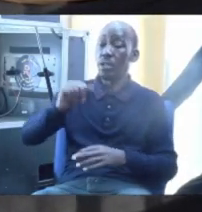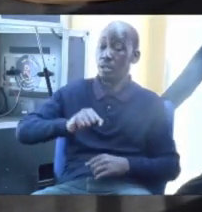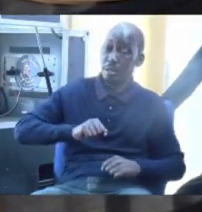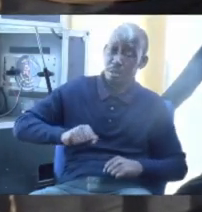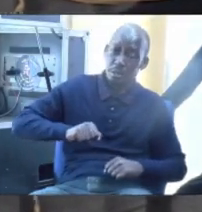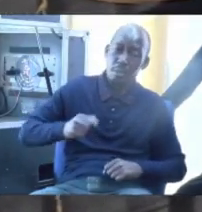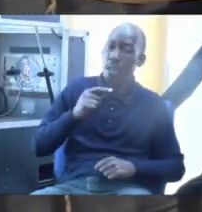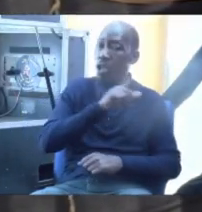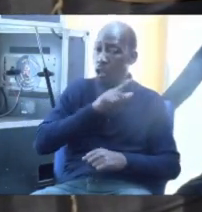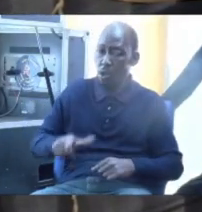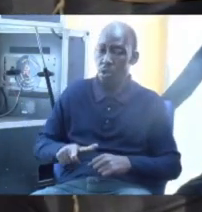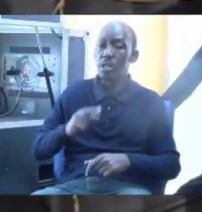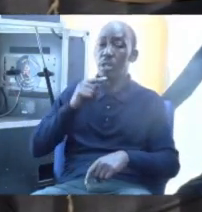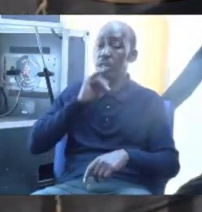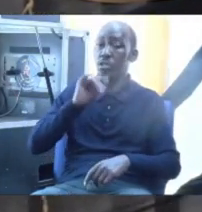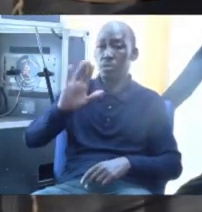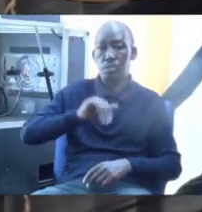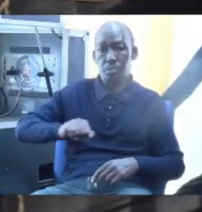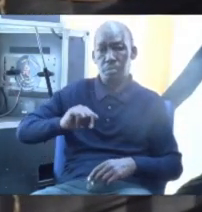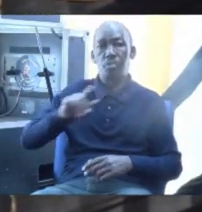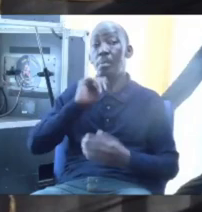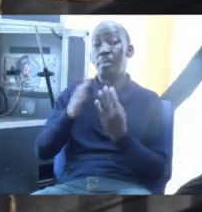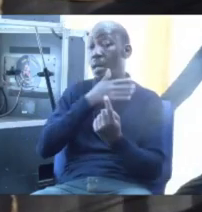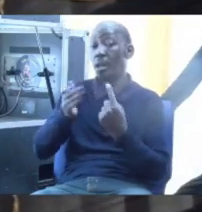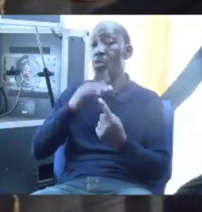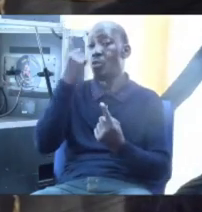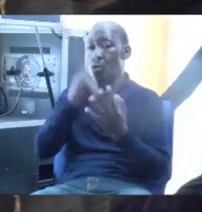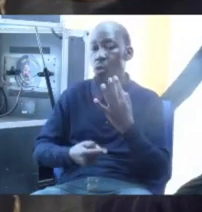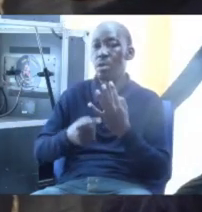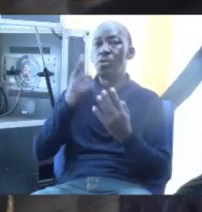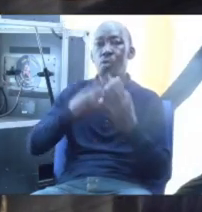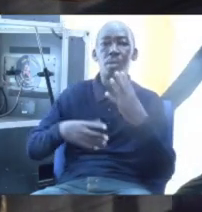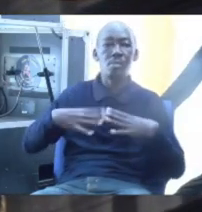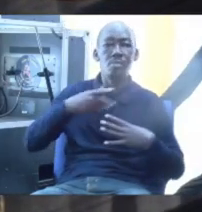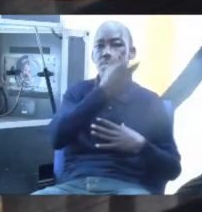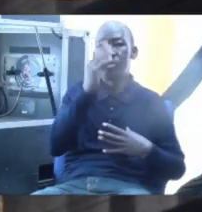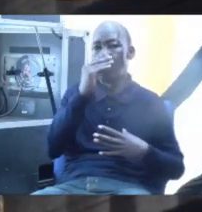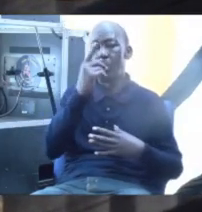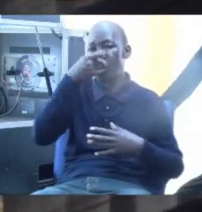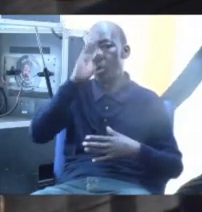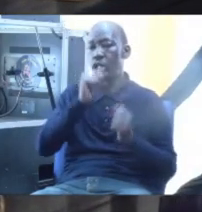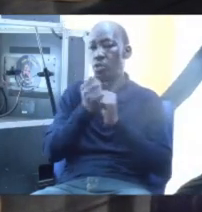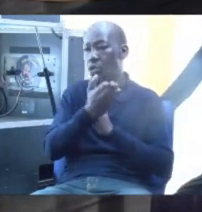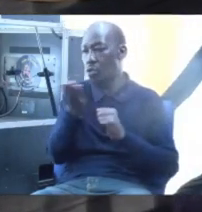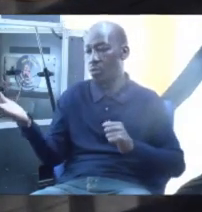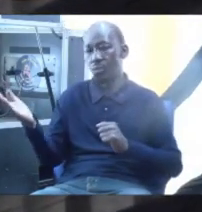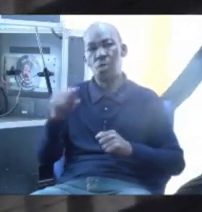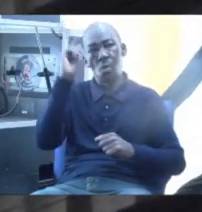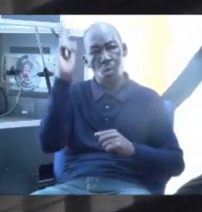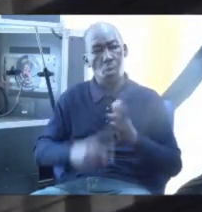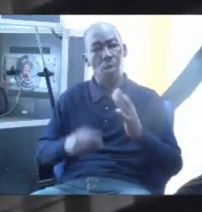when the Lord is on your side, it doesn't matter who else is not there. Because if God is with you, who can